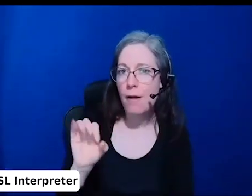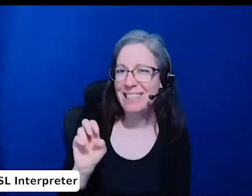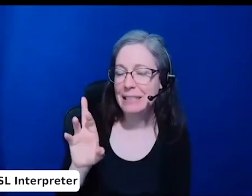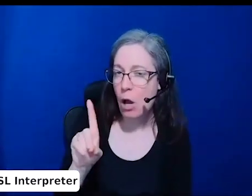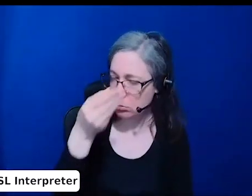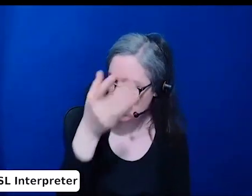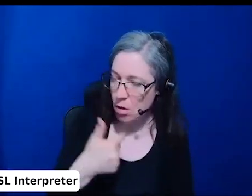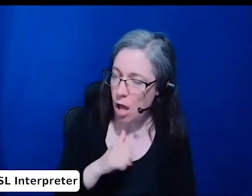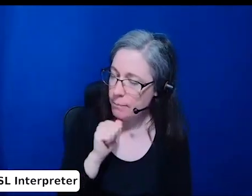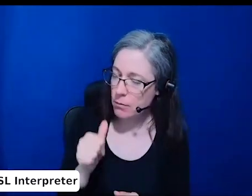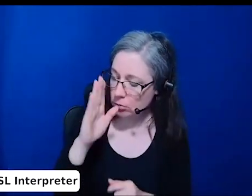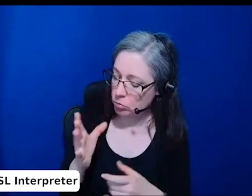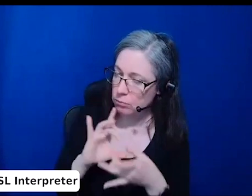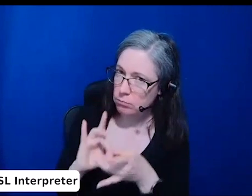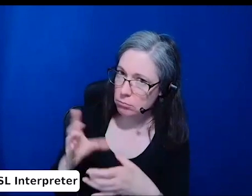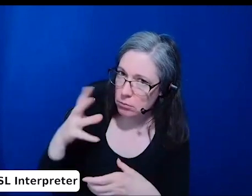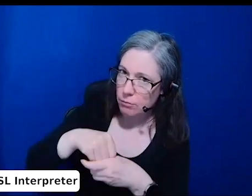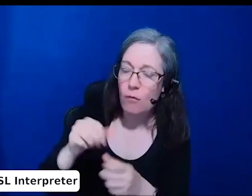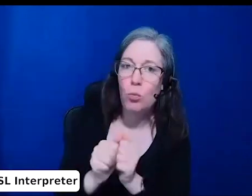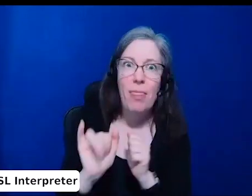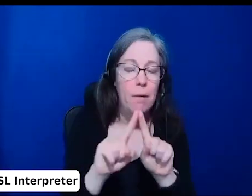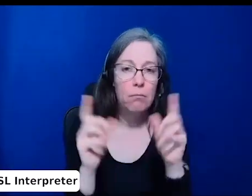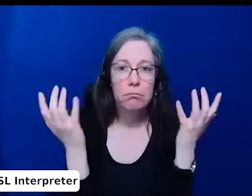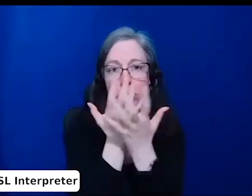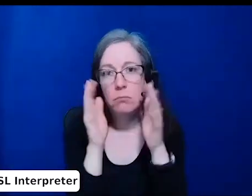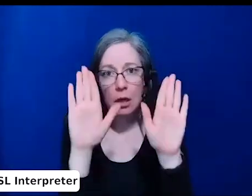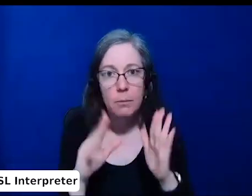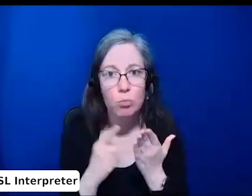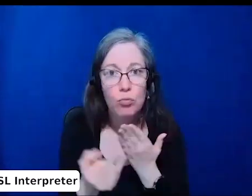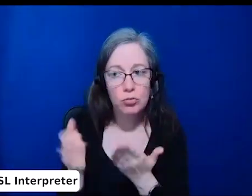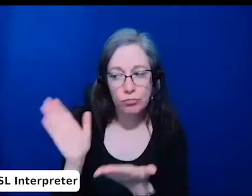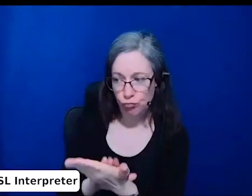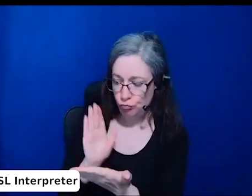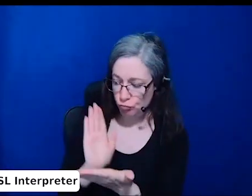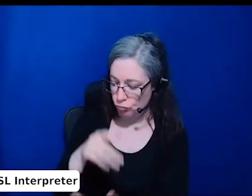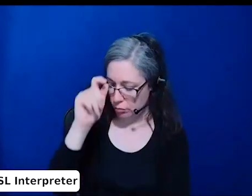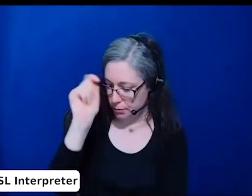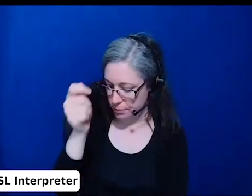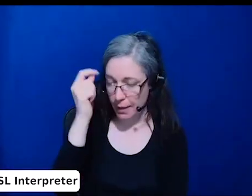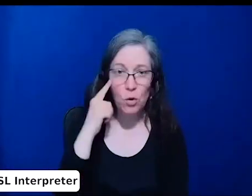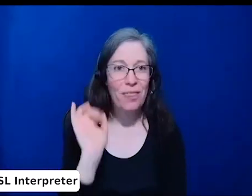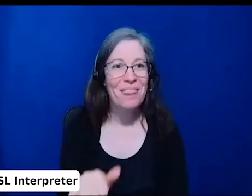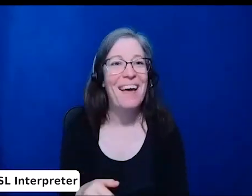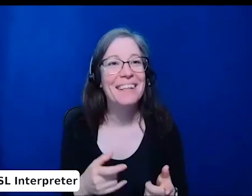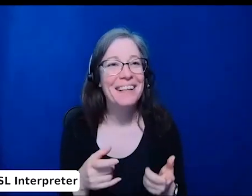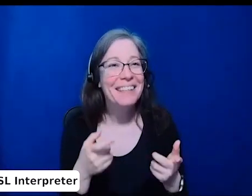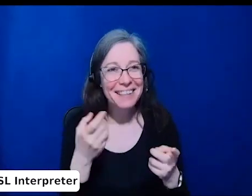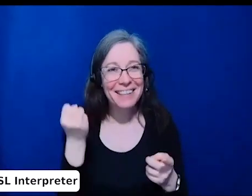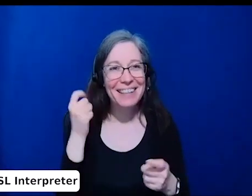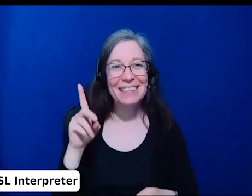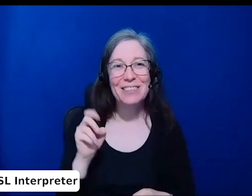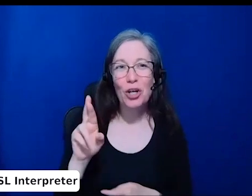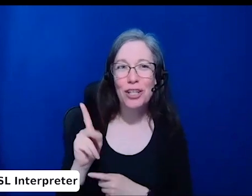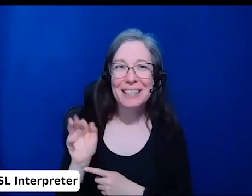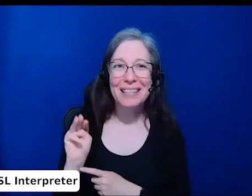directly involved in the Universe of Sound, and it's an amazing project, so all credit where credit is due. Dr. Kim Arcand and Dr.